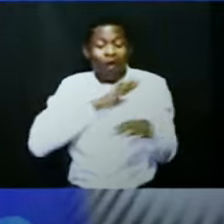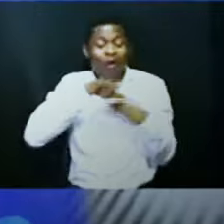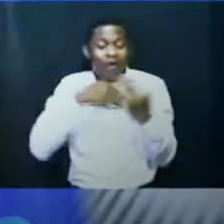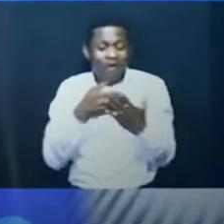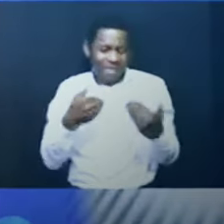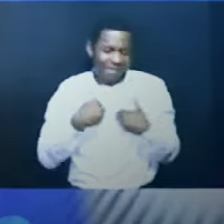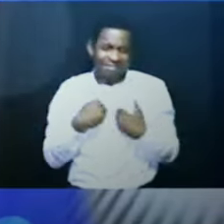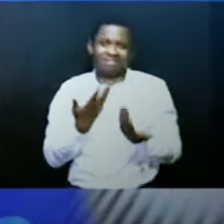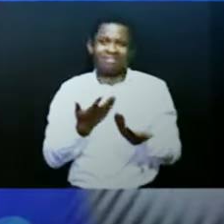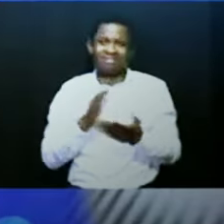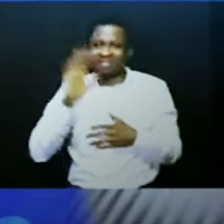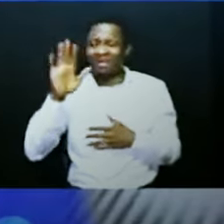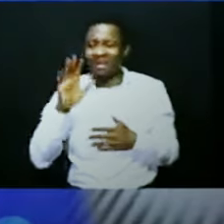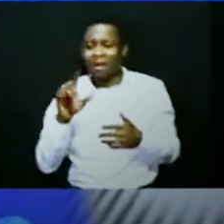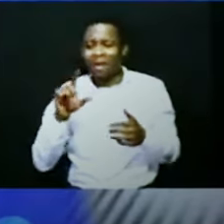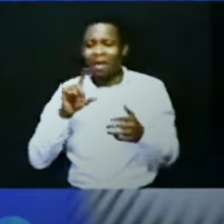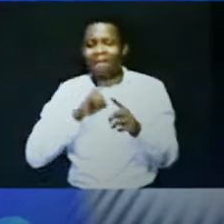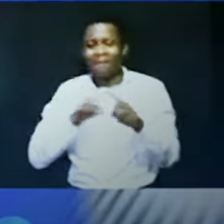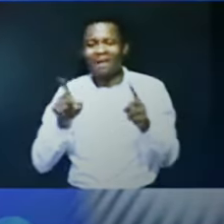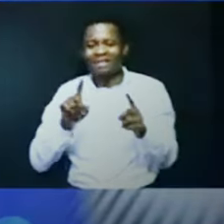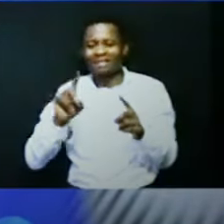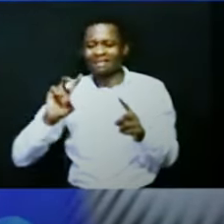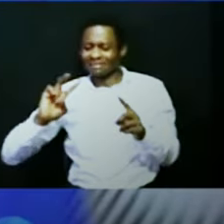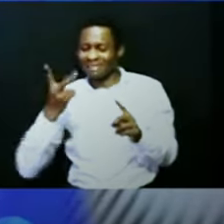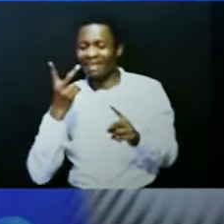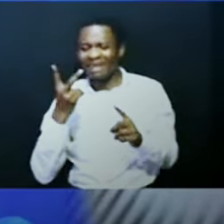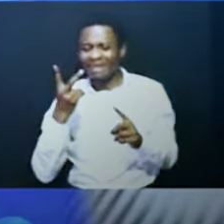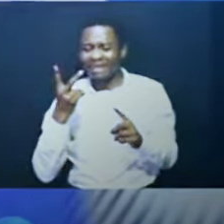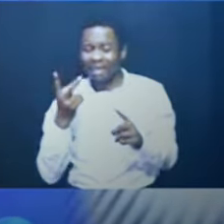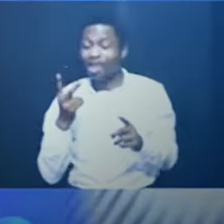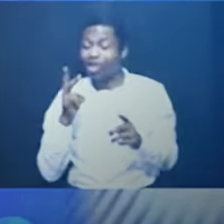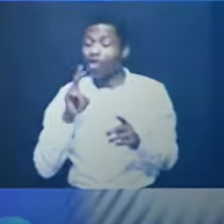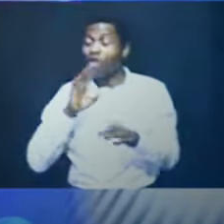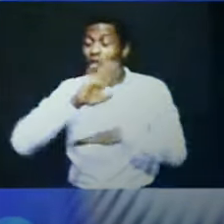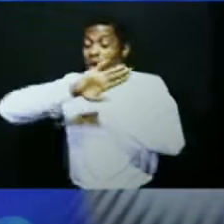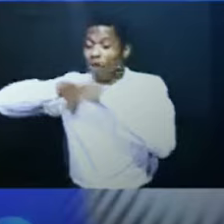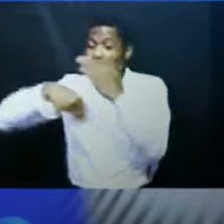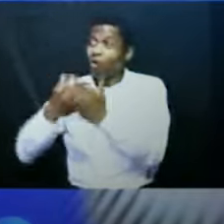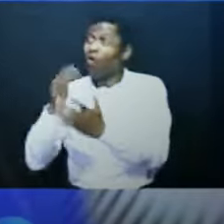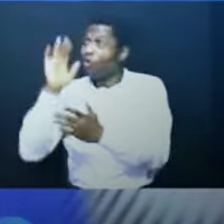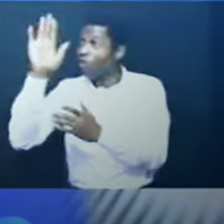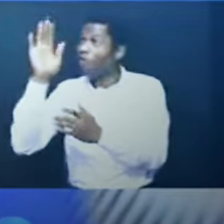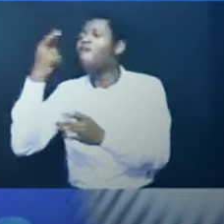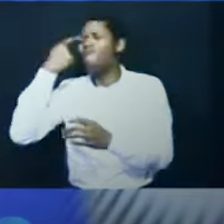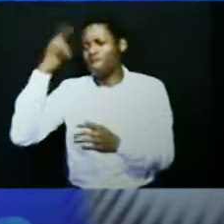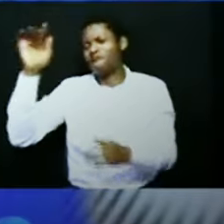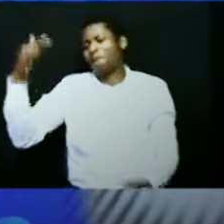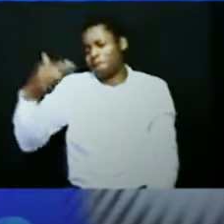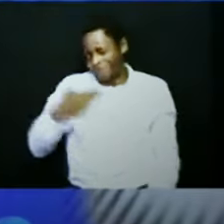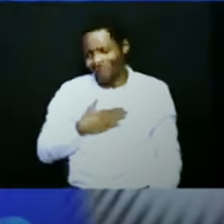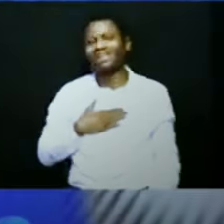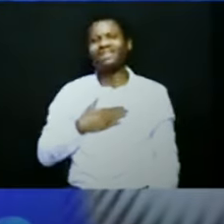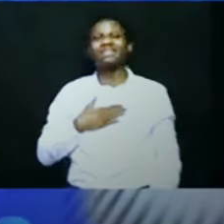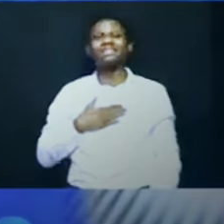That one is not nice. The second one, the ono so wo nyina.